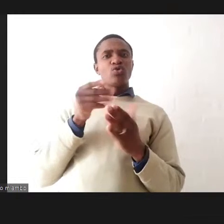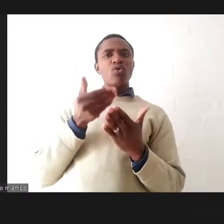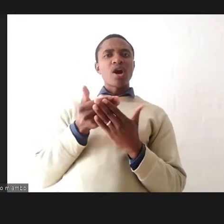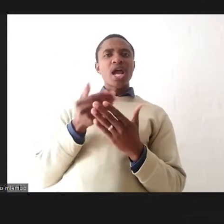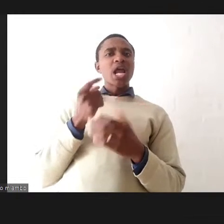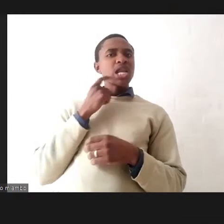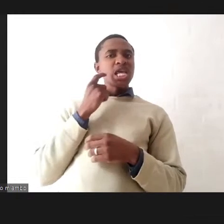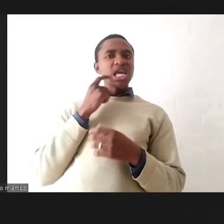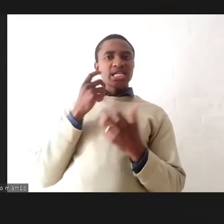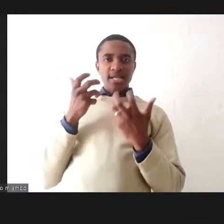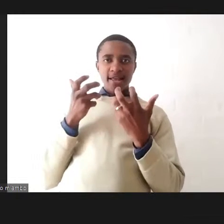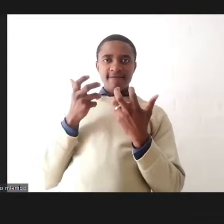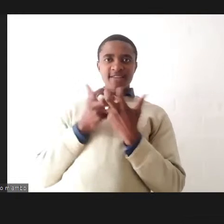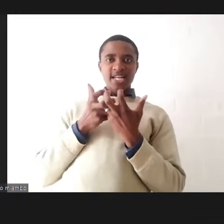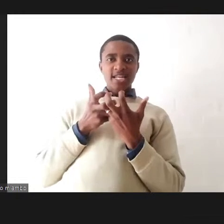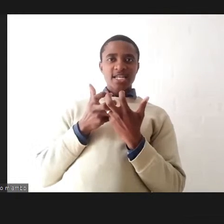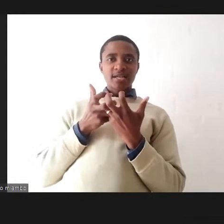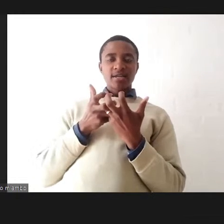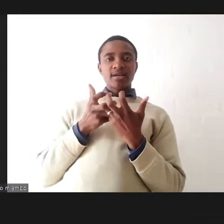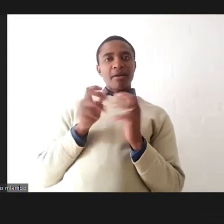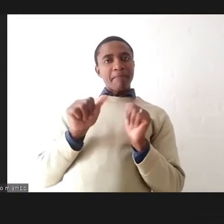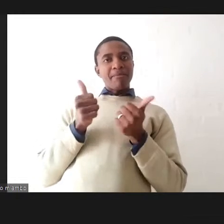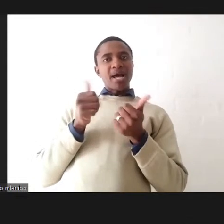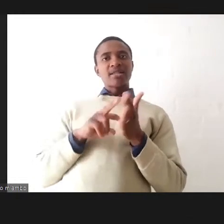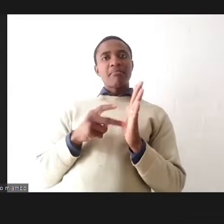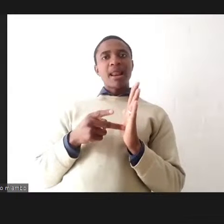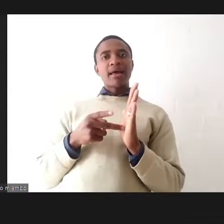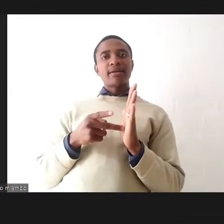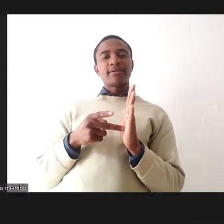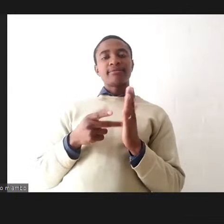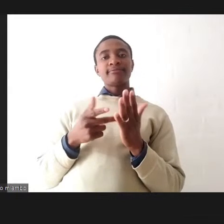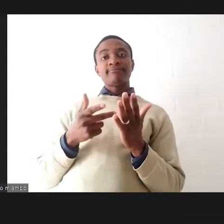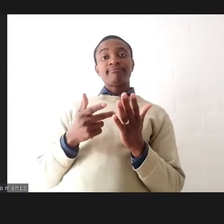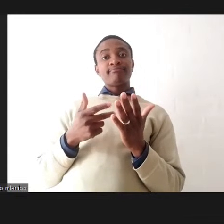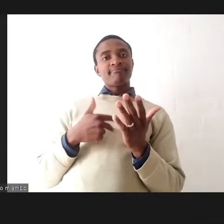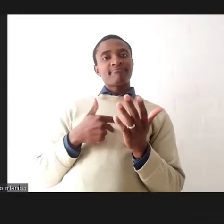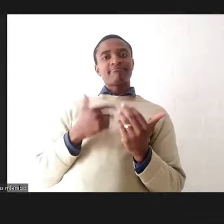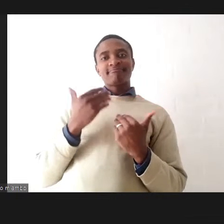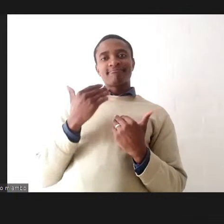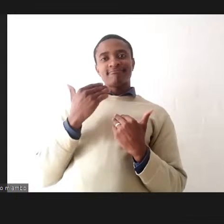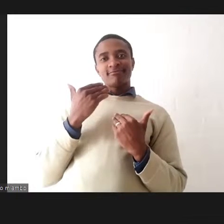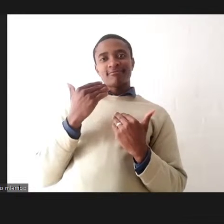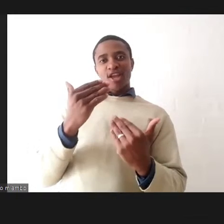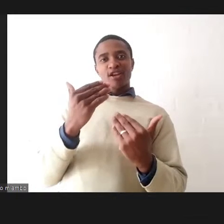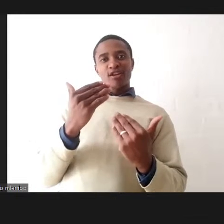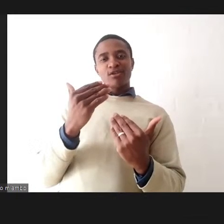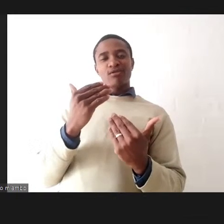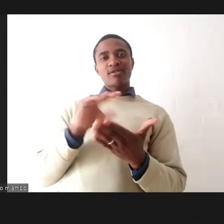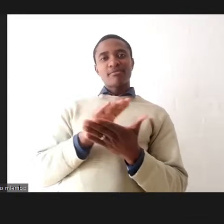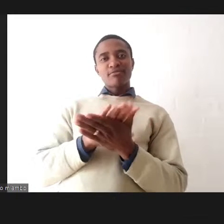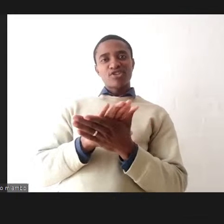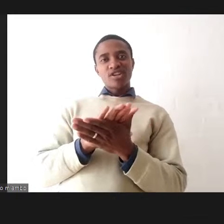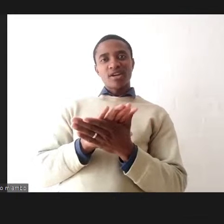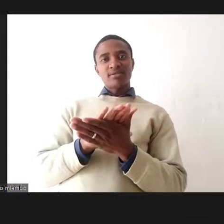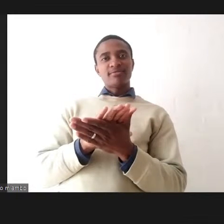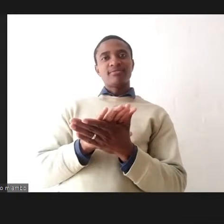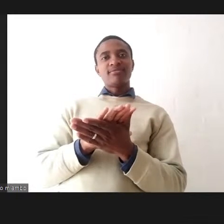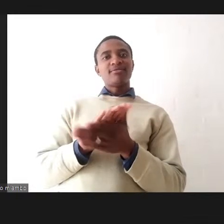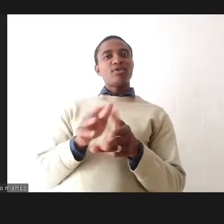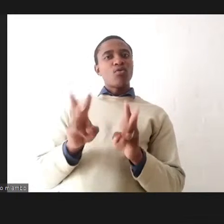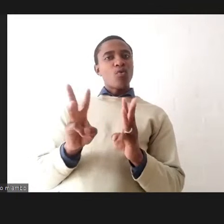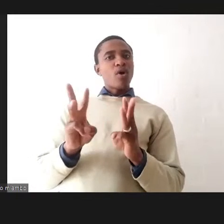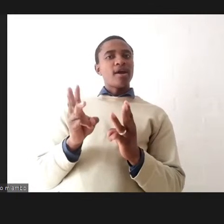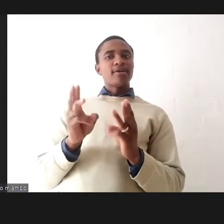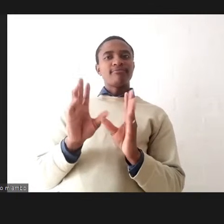in that master plan. With those words, Chair, thank you very much. We really appreciate the manner in which you've conducted